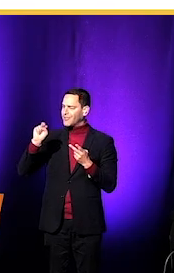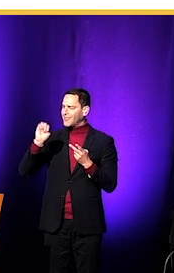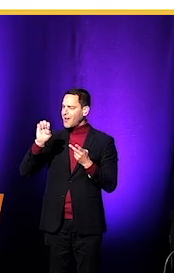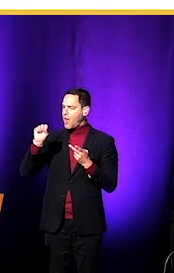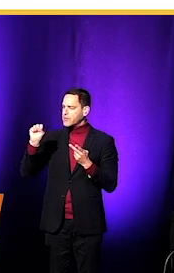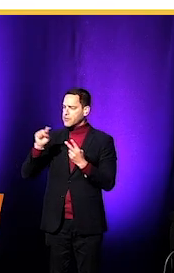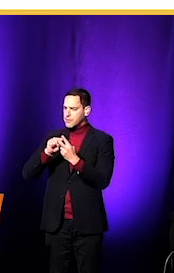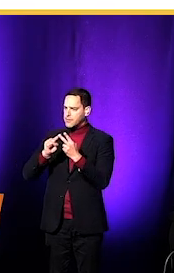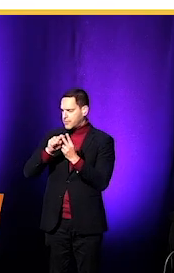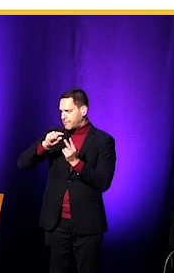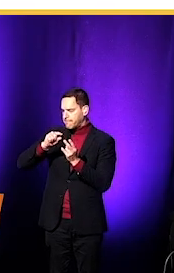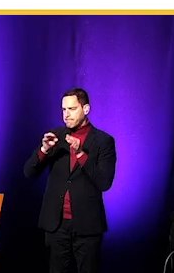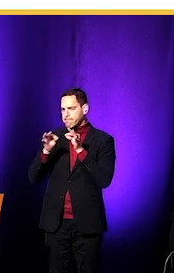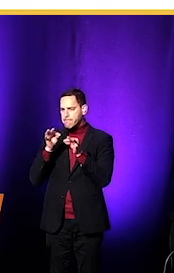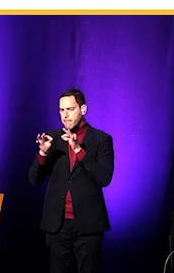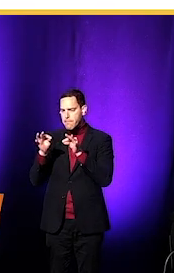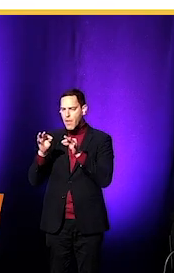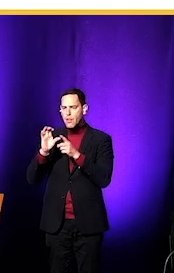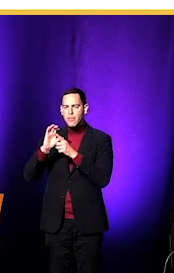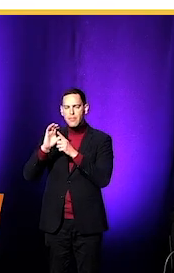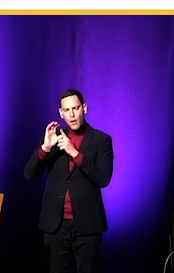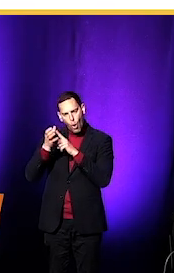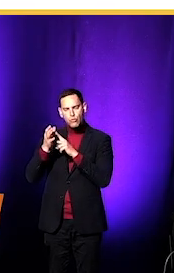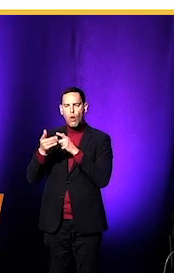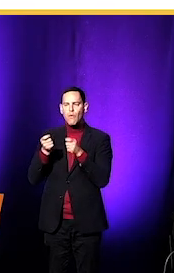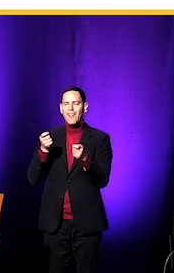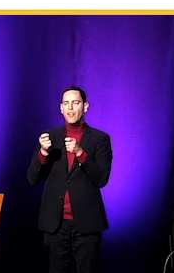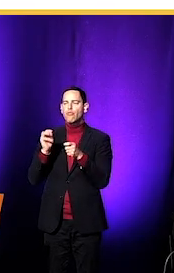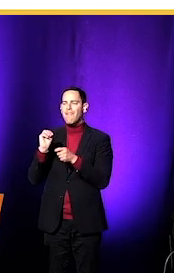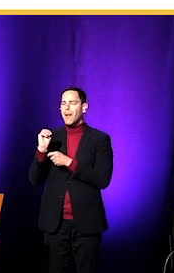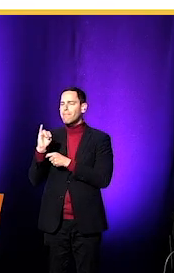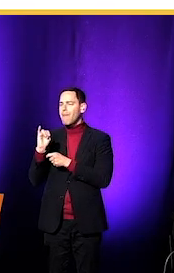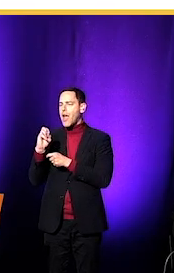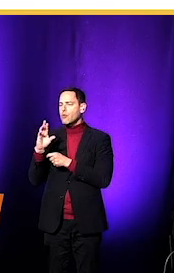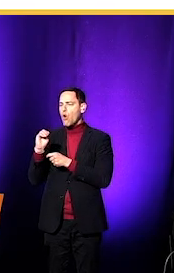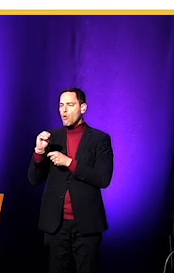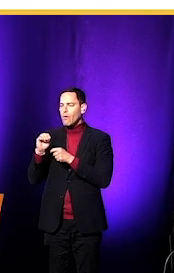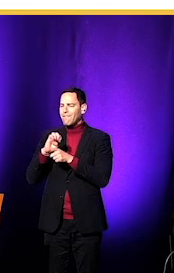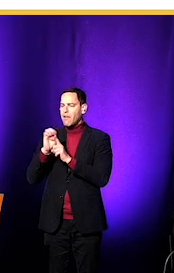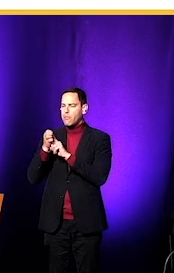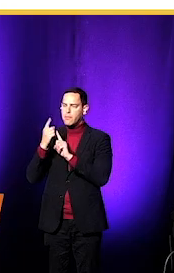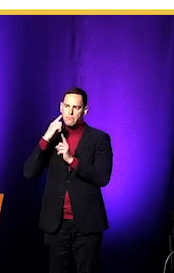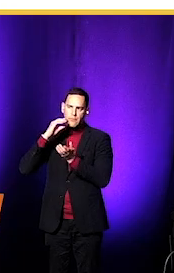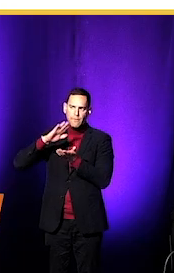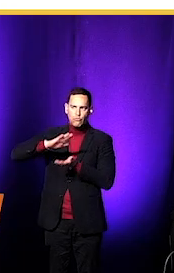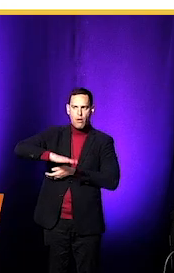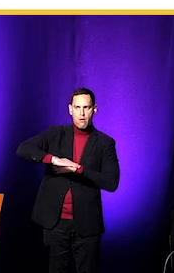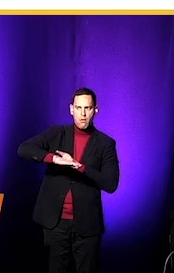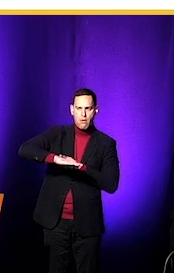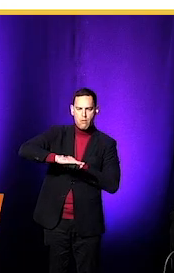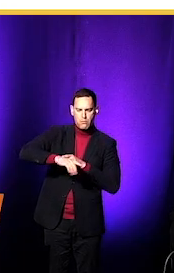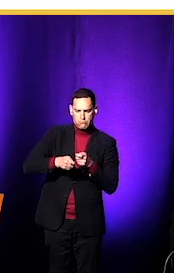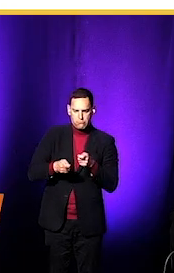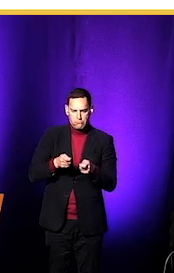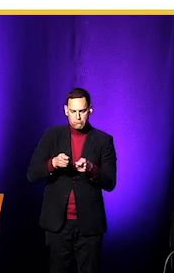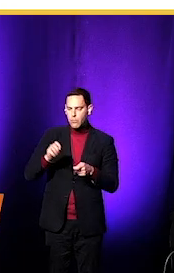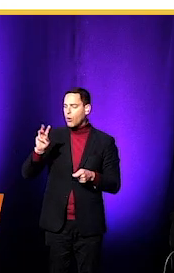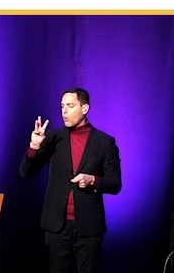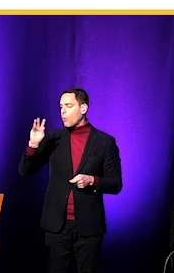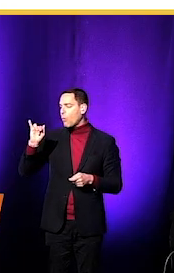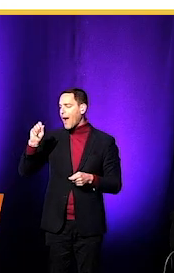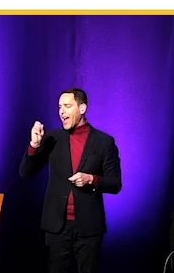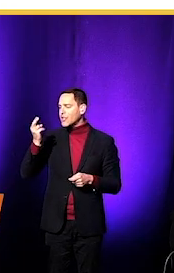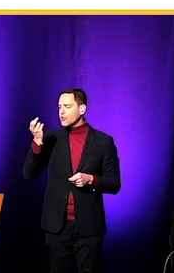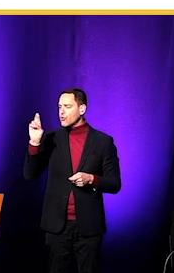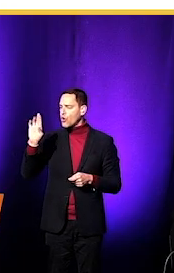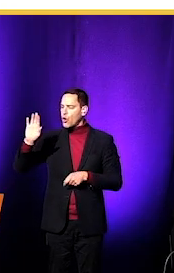cultural regulation of the microenvironment of the child. Within this tradition, Tom Weisner's work on